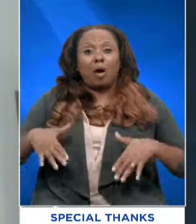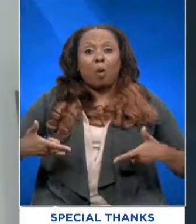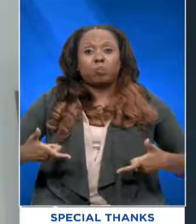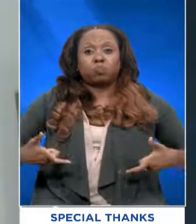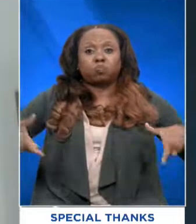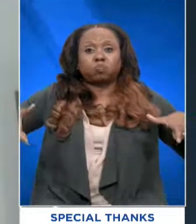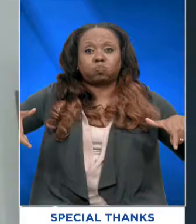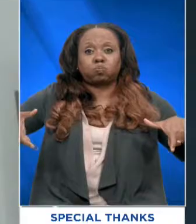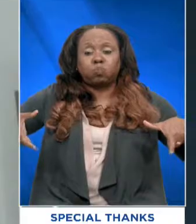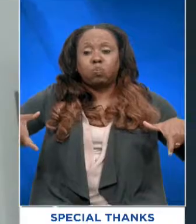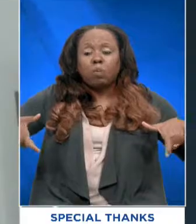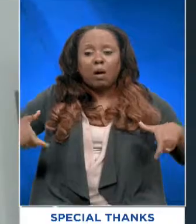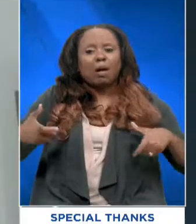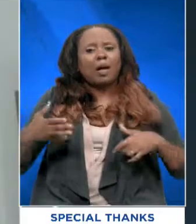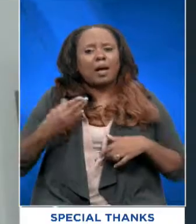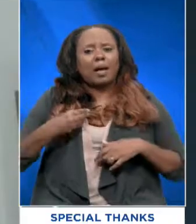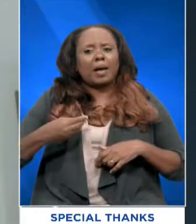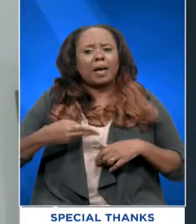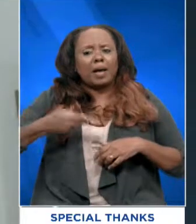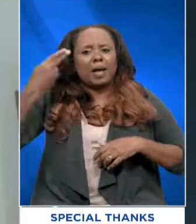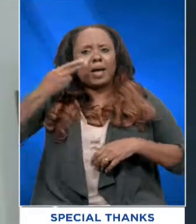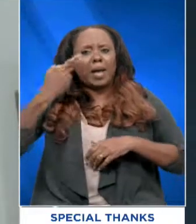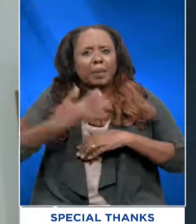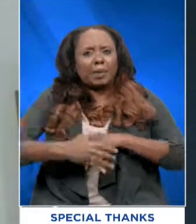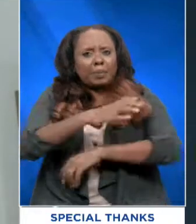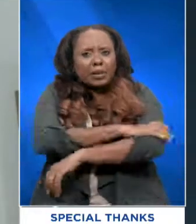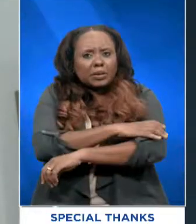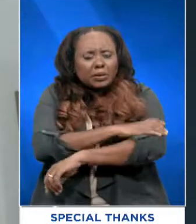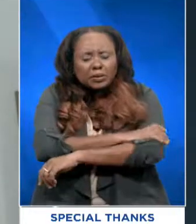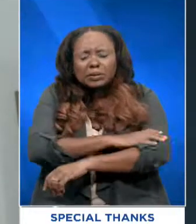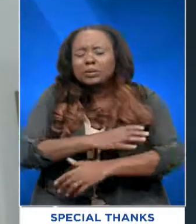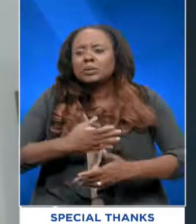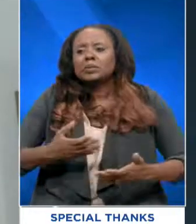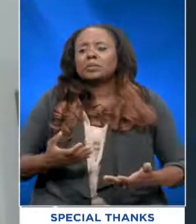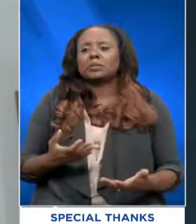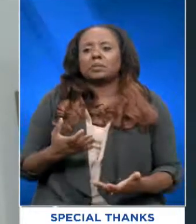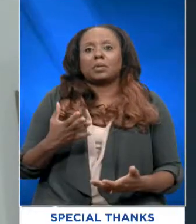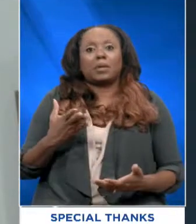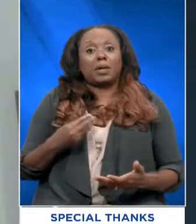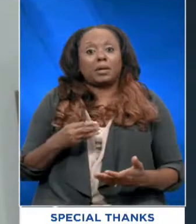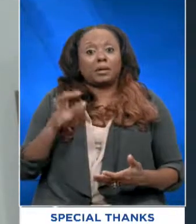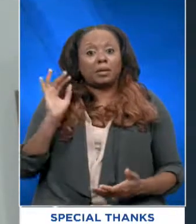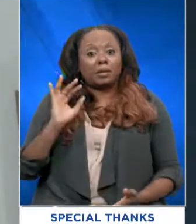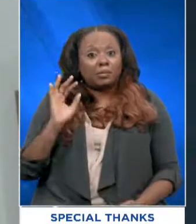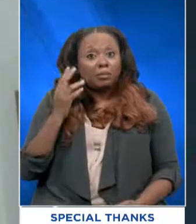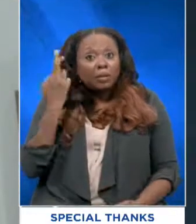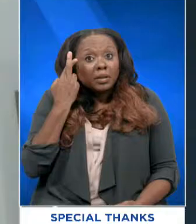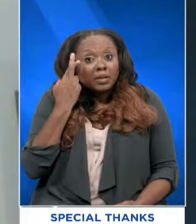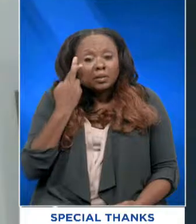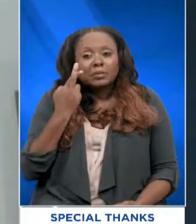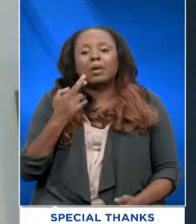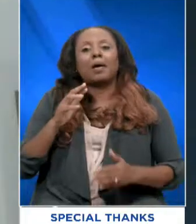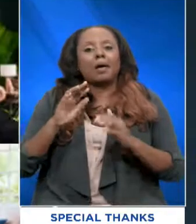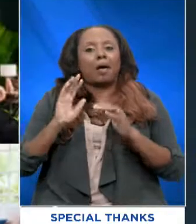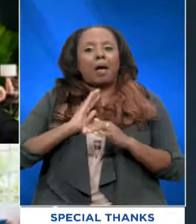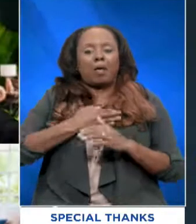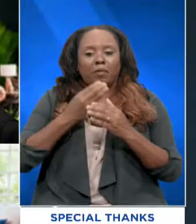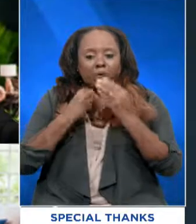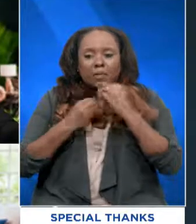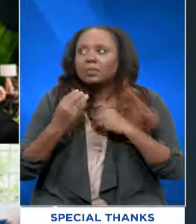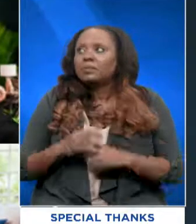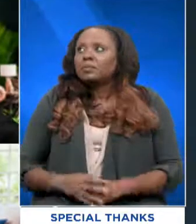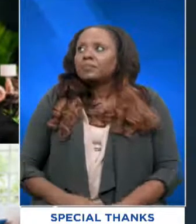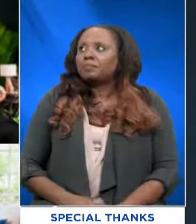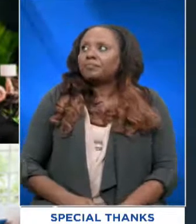blood pressure, and really and truly, we can attribute it to what we eat, right? Of course, Right. looking at all these labels could